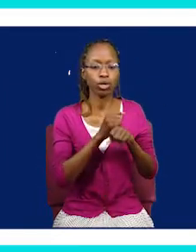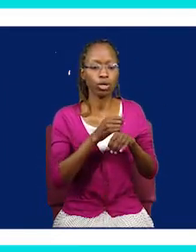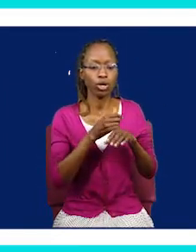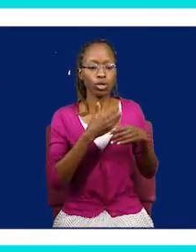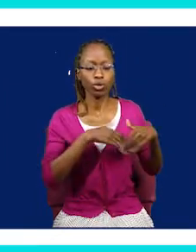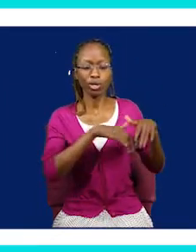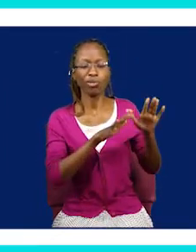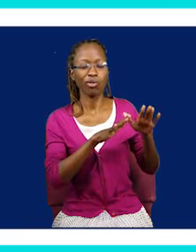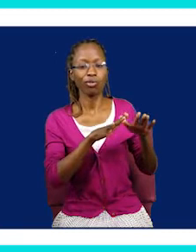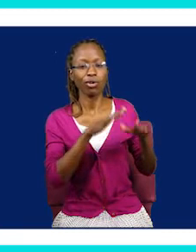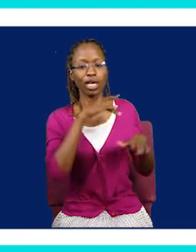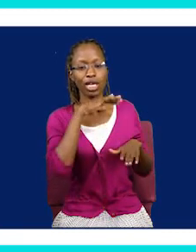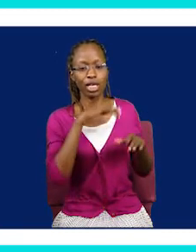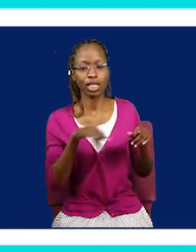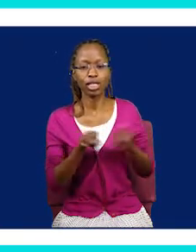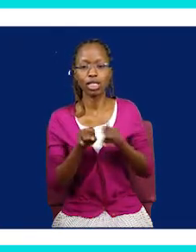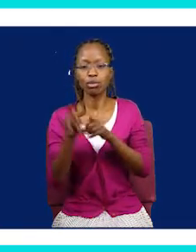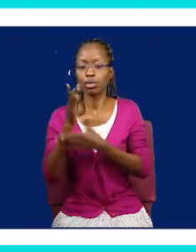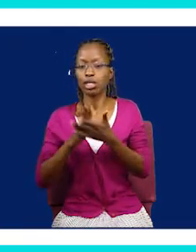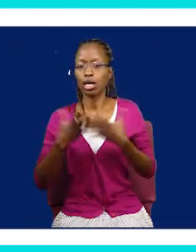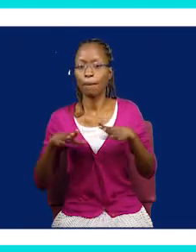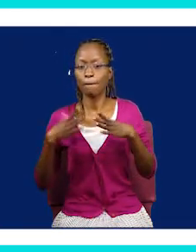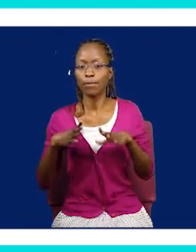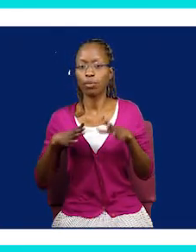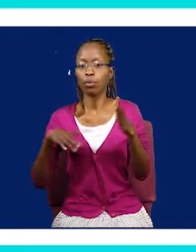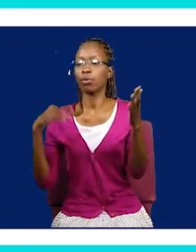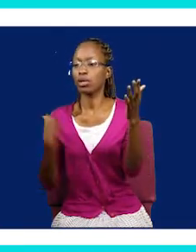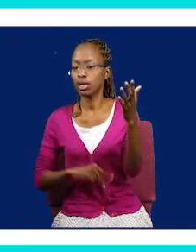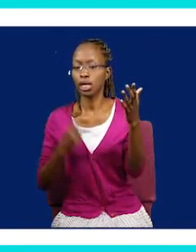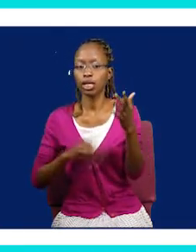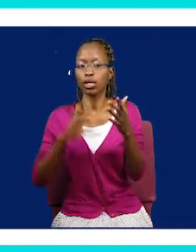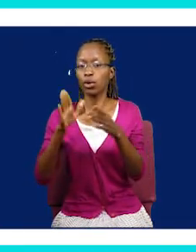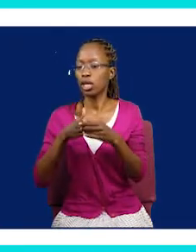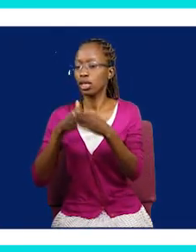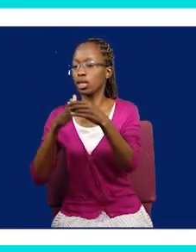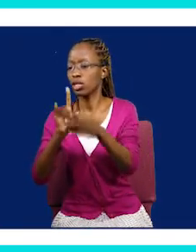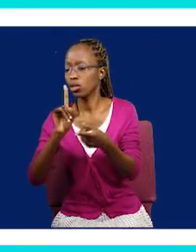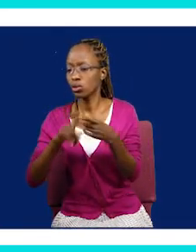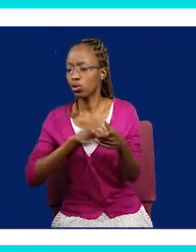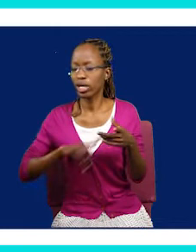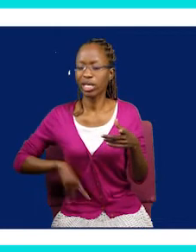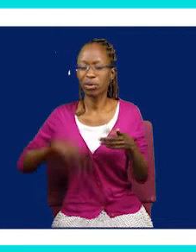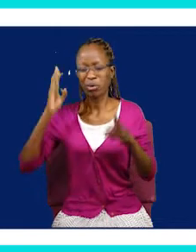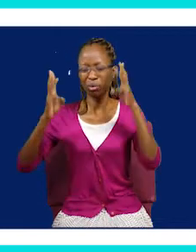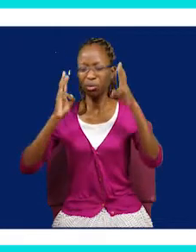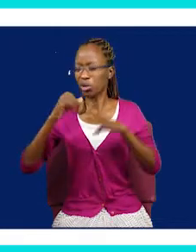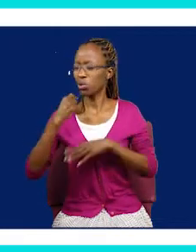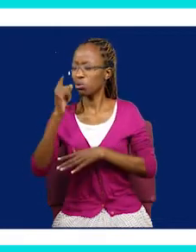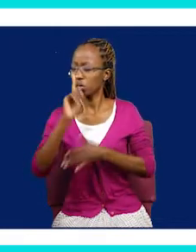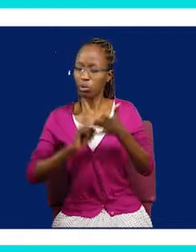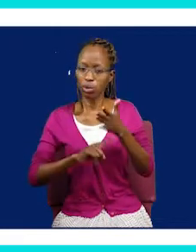feet as a message to them. Some people will whip you and take you to their kings. Don't worry about what you'll